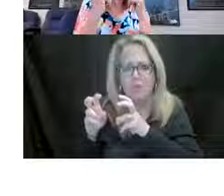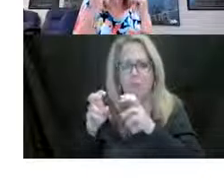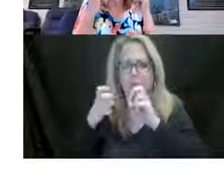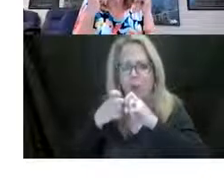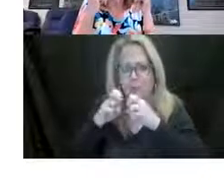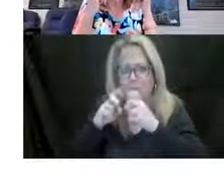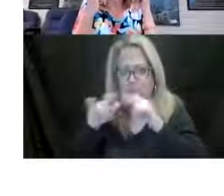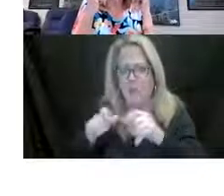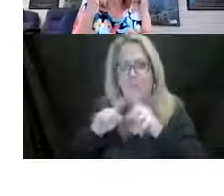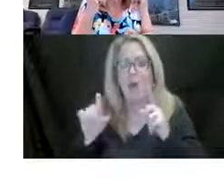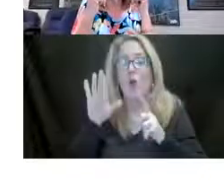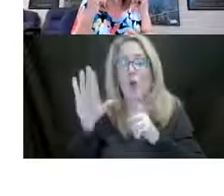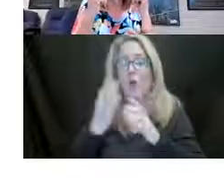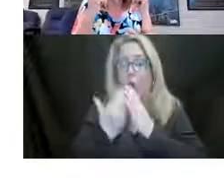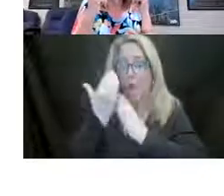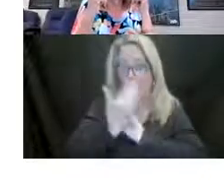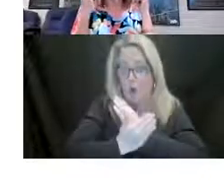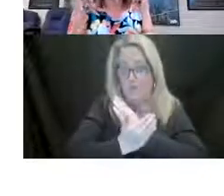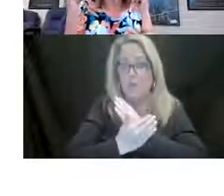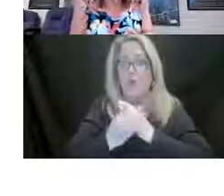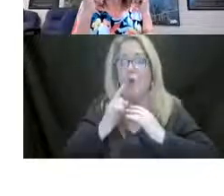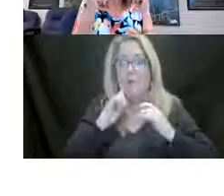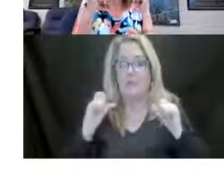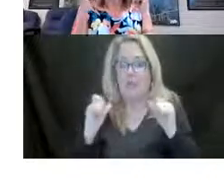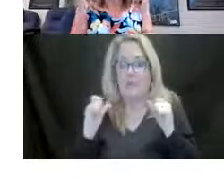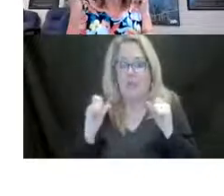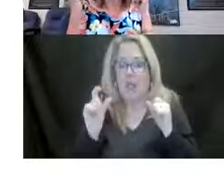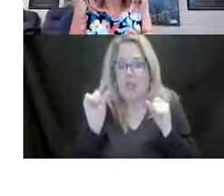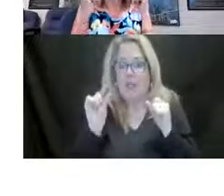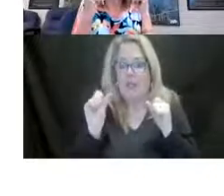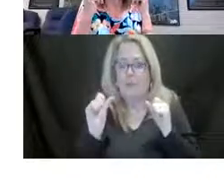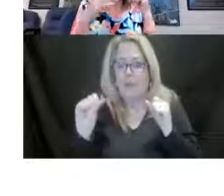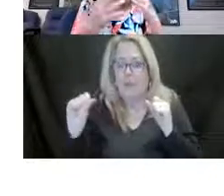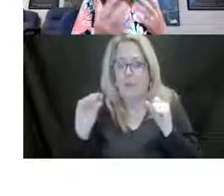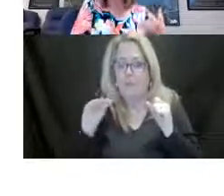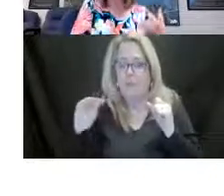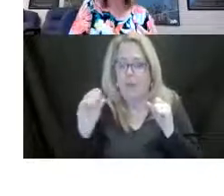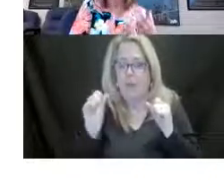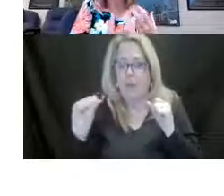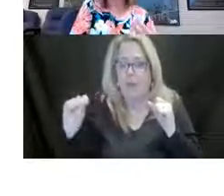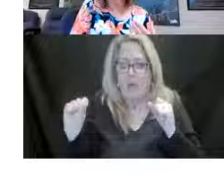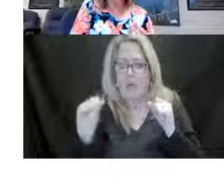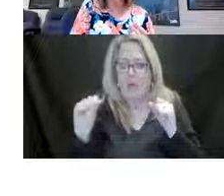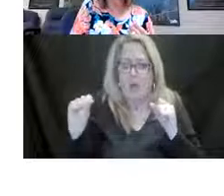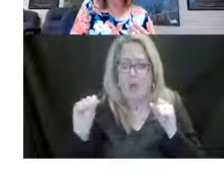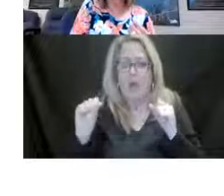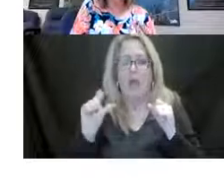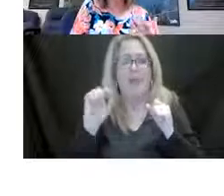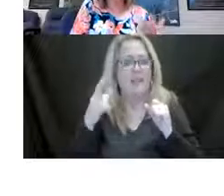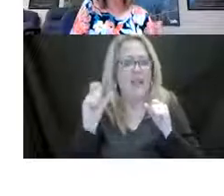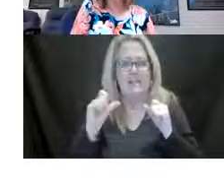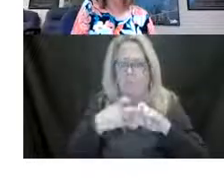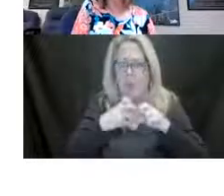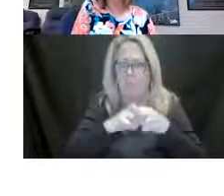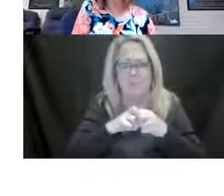she had arms that were extremely tight. She had a little bit of sideward movement, and her legs had contractures as well. And